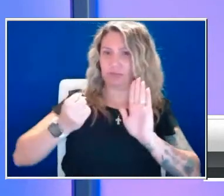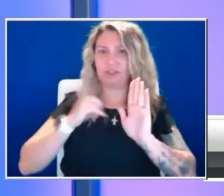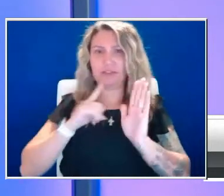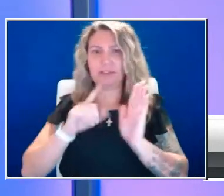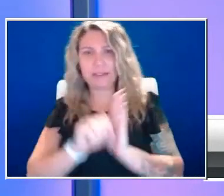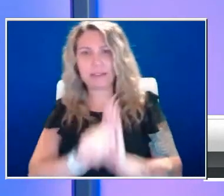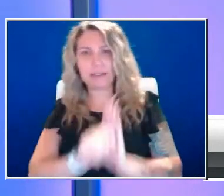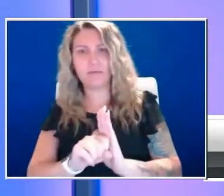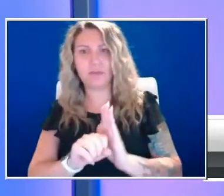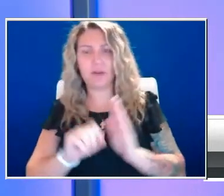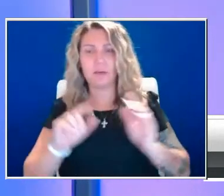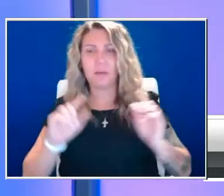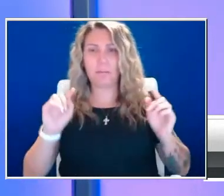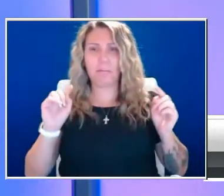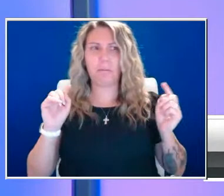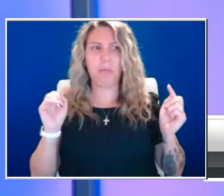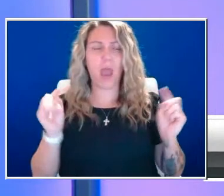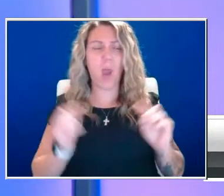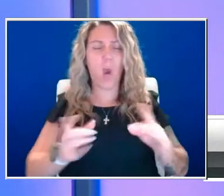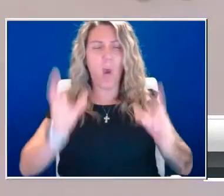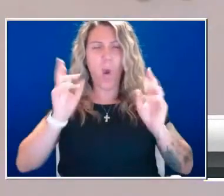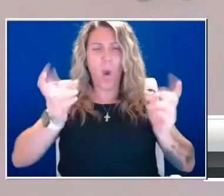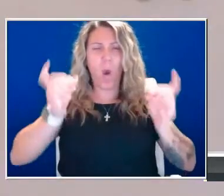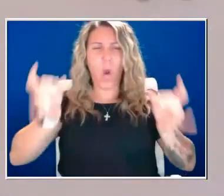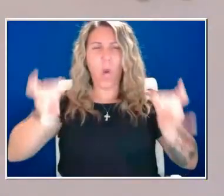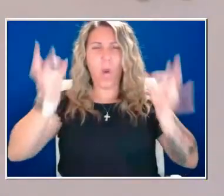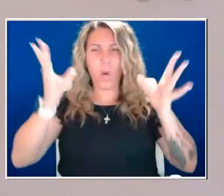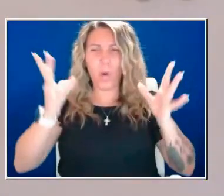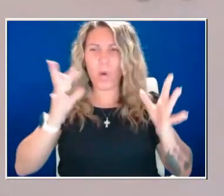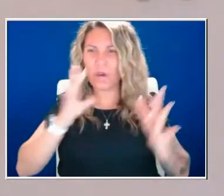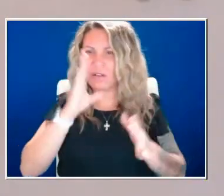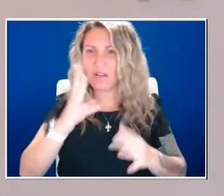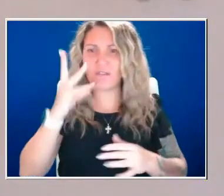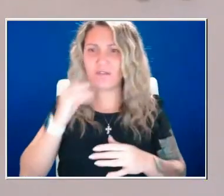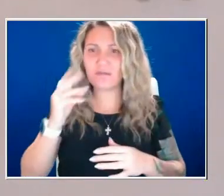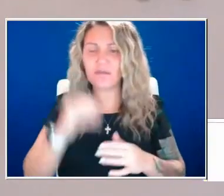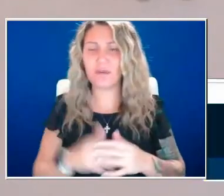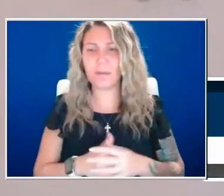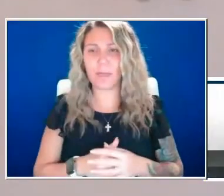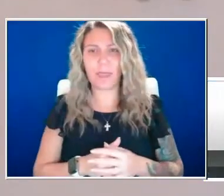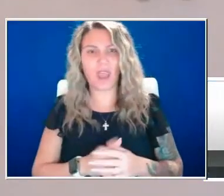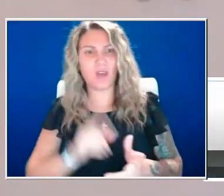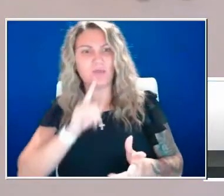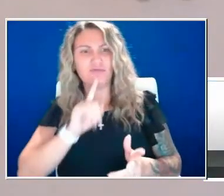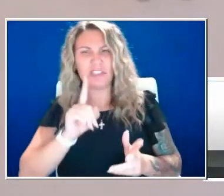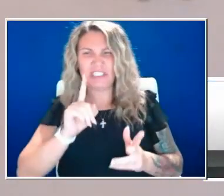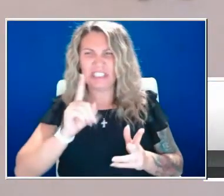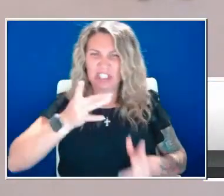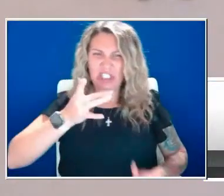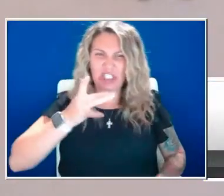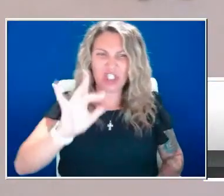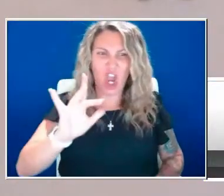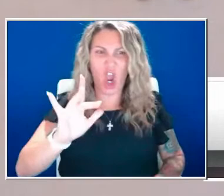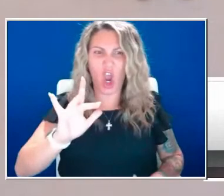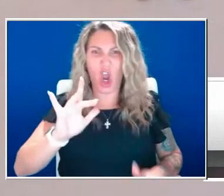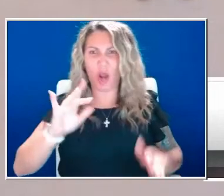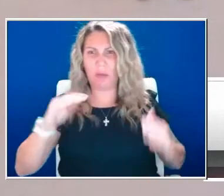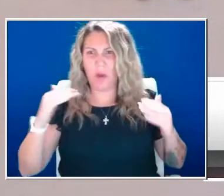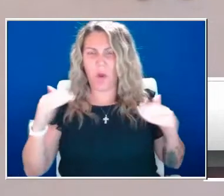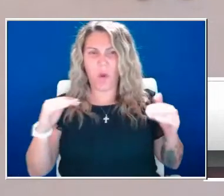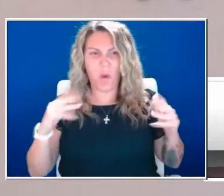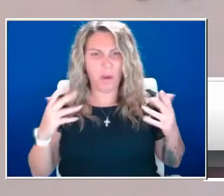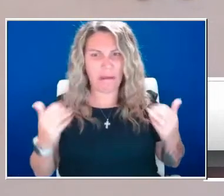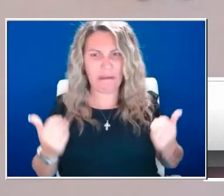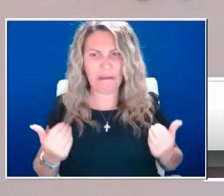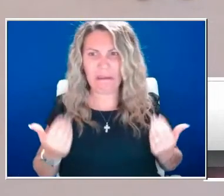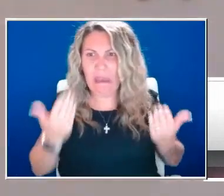pain unlike anything he'd ever experienced. And they was real sharp, like spasms. And I had no clue